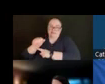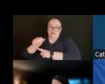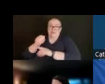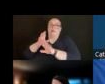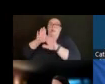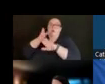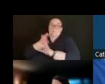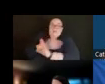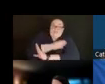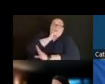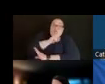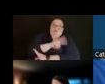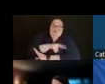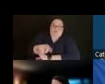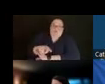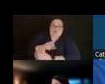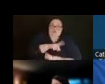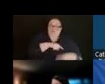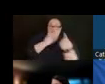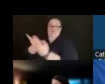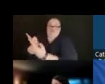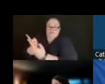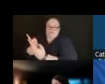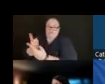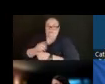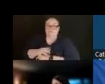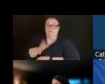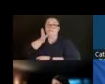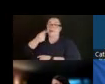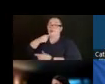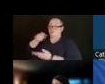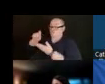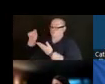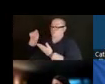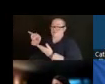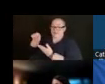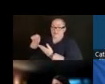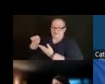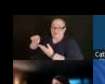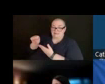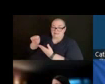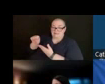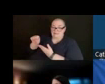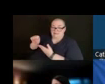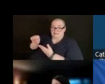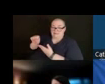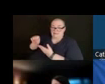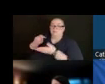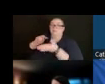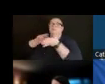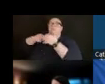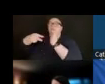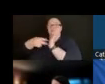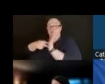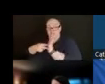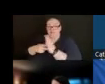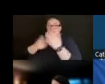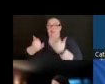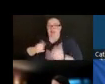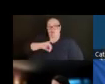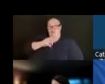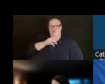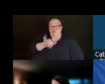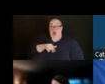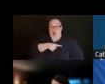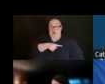22. And so if the parent checks off that box, what will now happen is that Johnny's going to